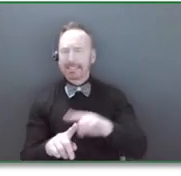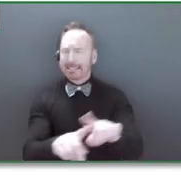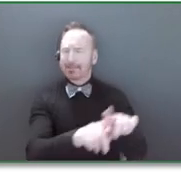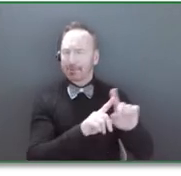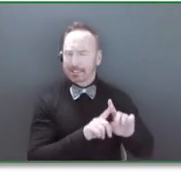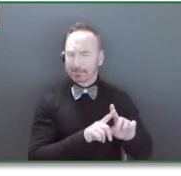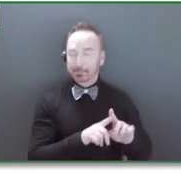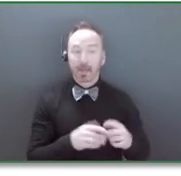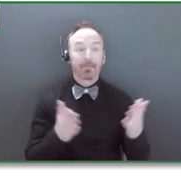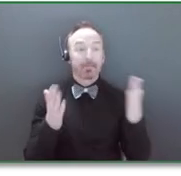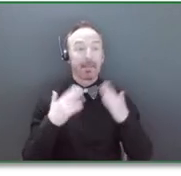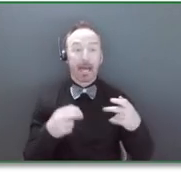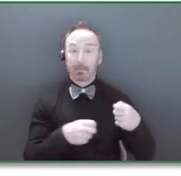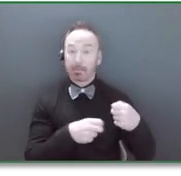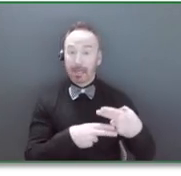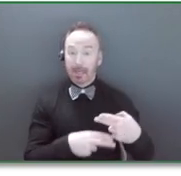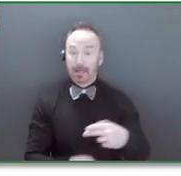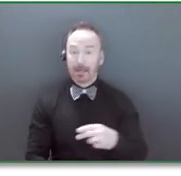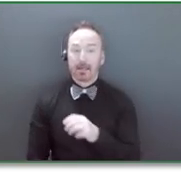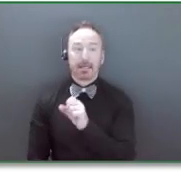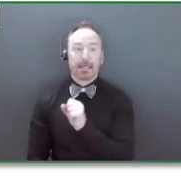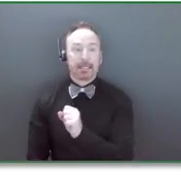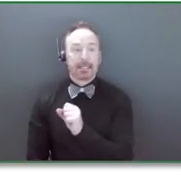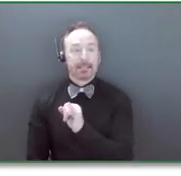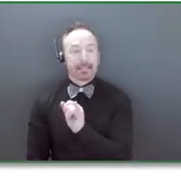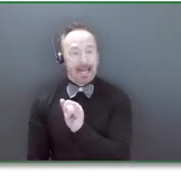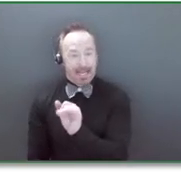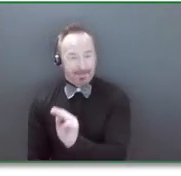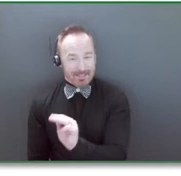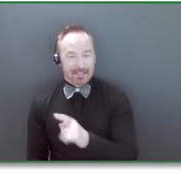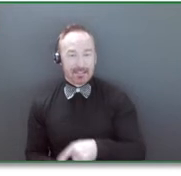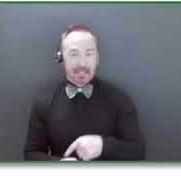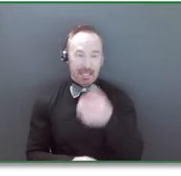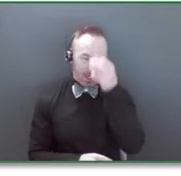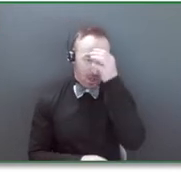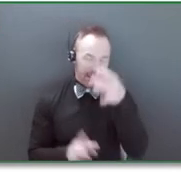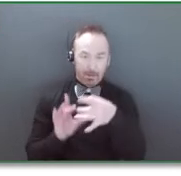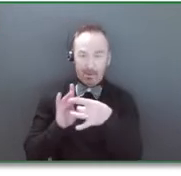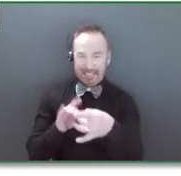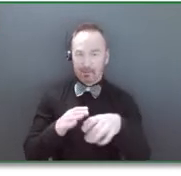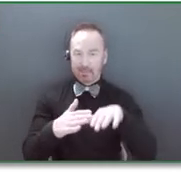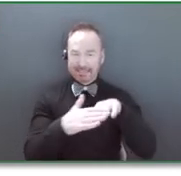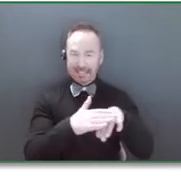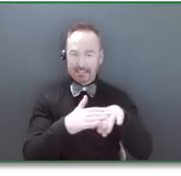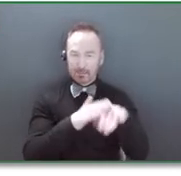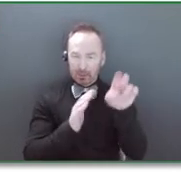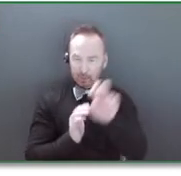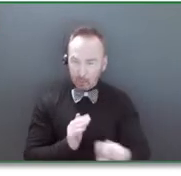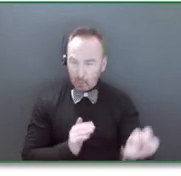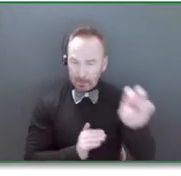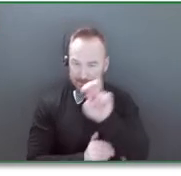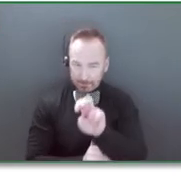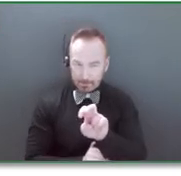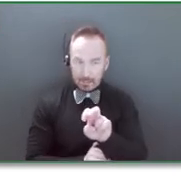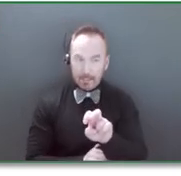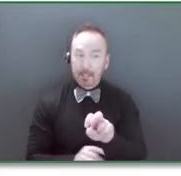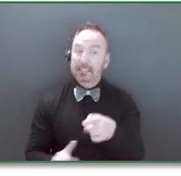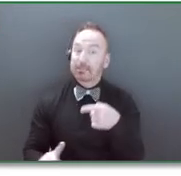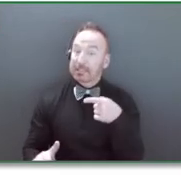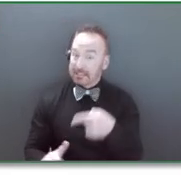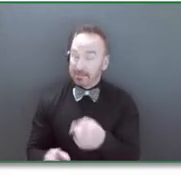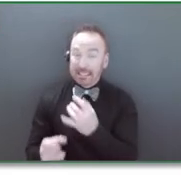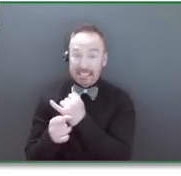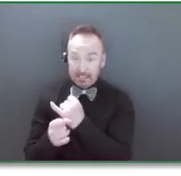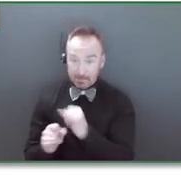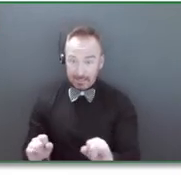We drew upon Simon and Buhalis's conceptualization of accessible tourism, particularly independence, equity,